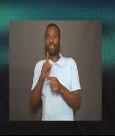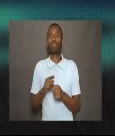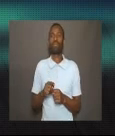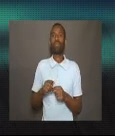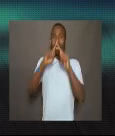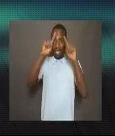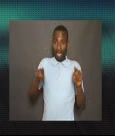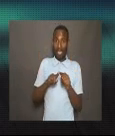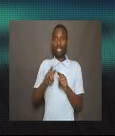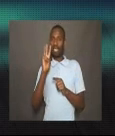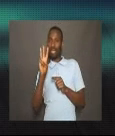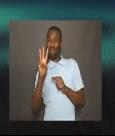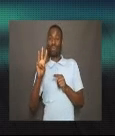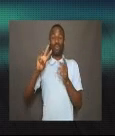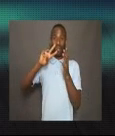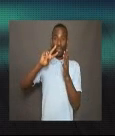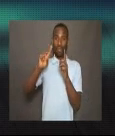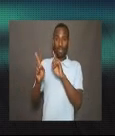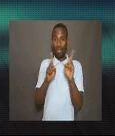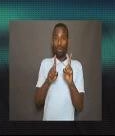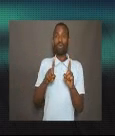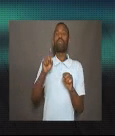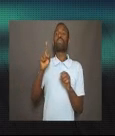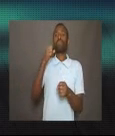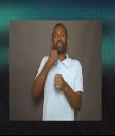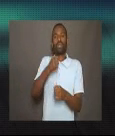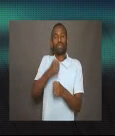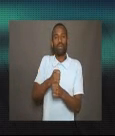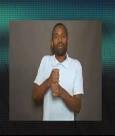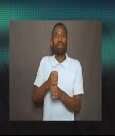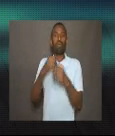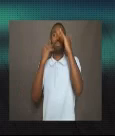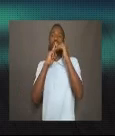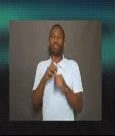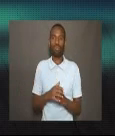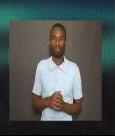Delta W is the amount of work done on the system.